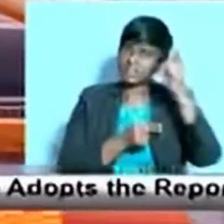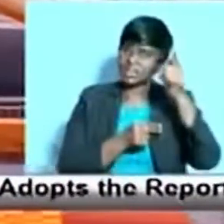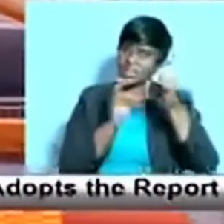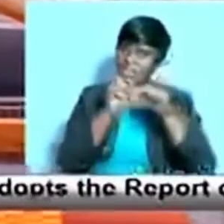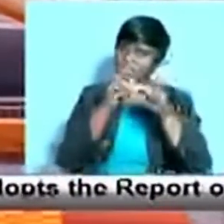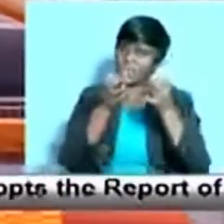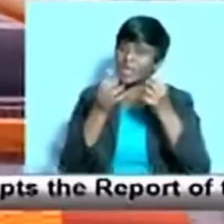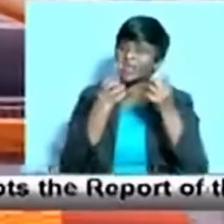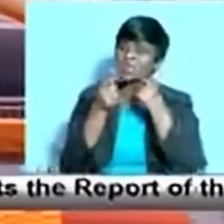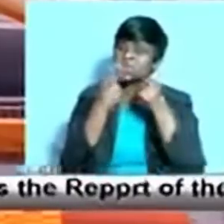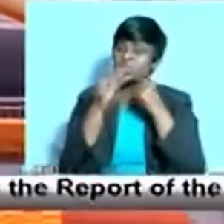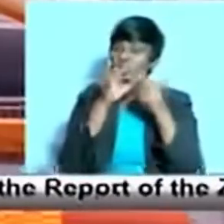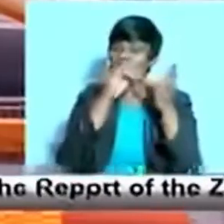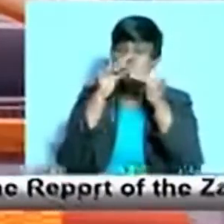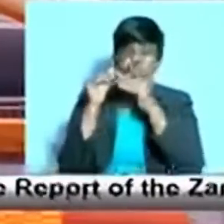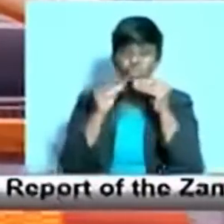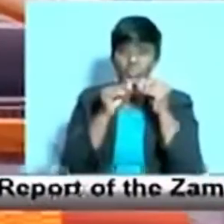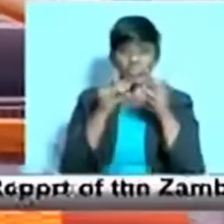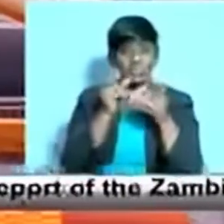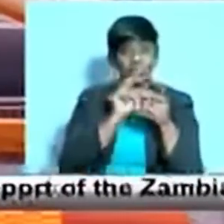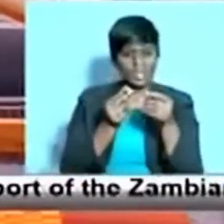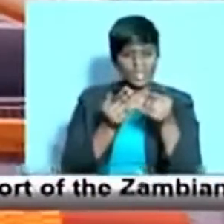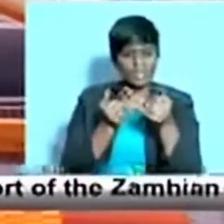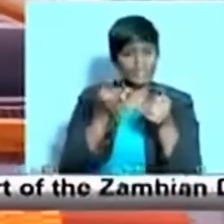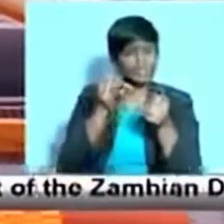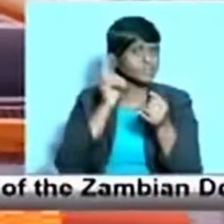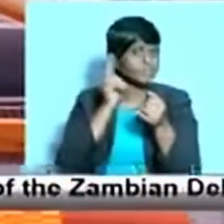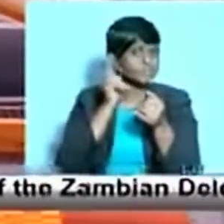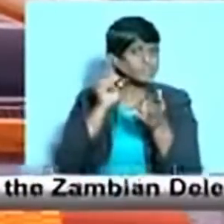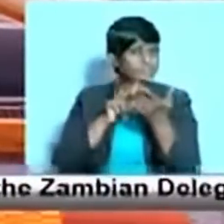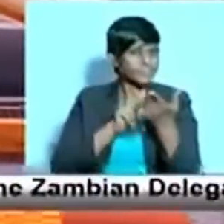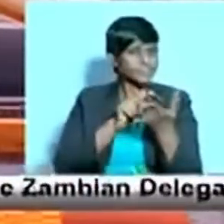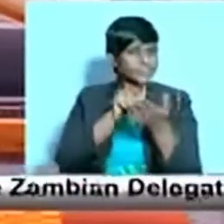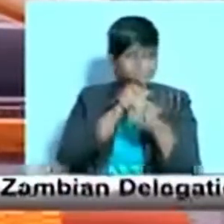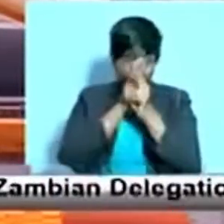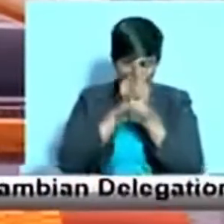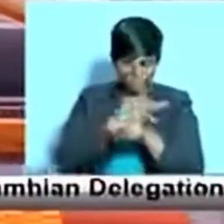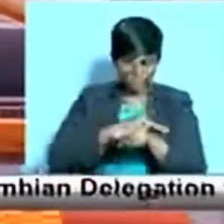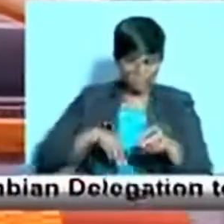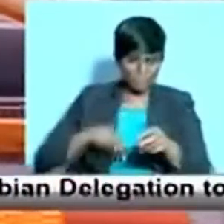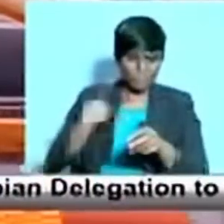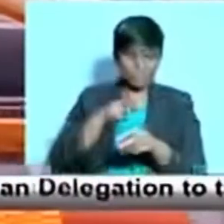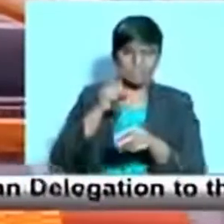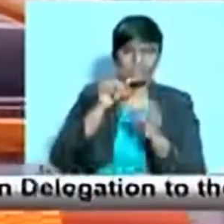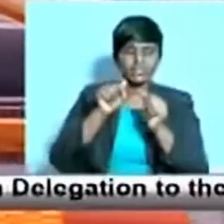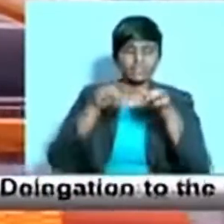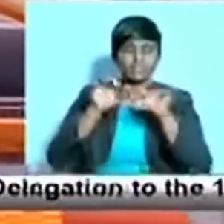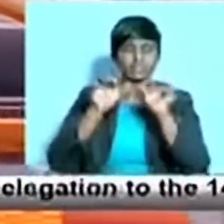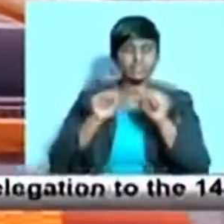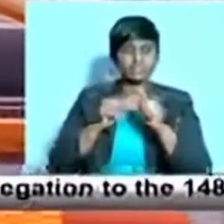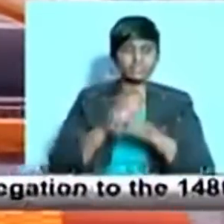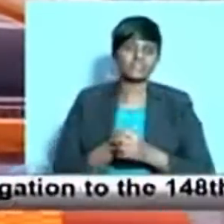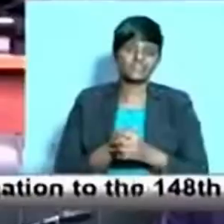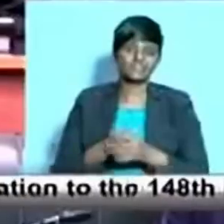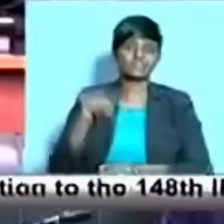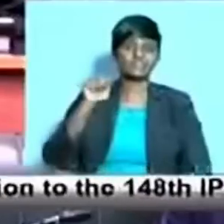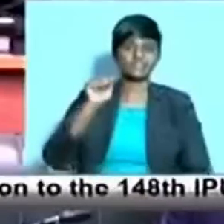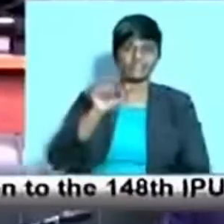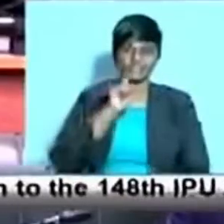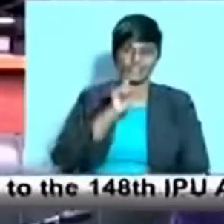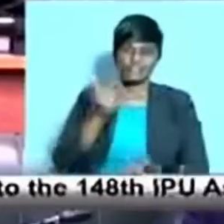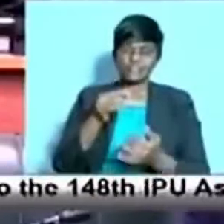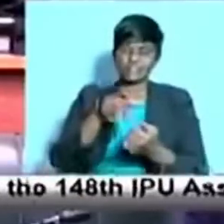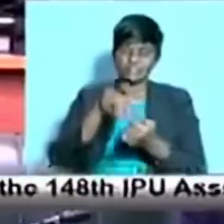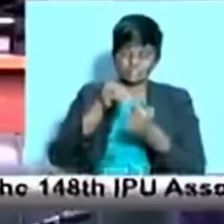If you want to caucus, we want to listen to the report. The honorable member, you may continue. Yes, where